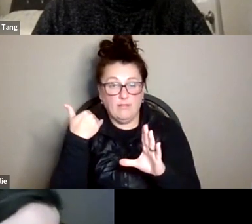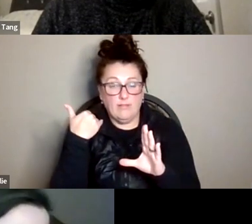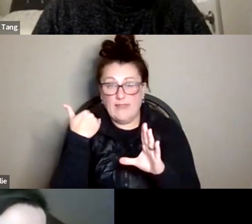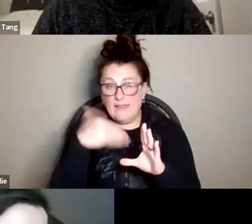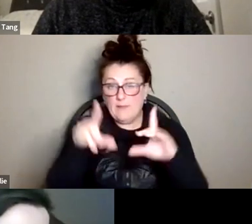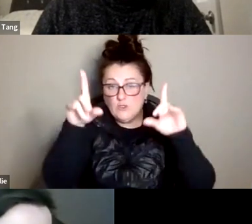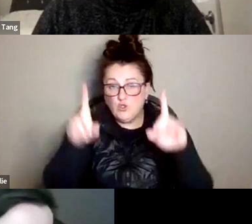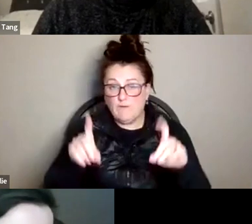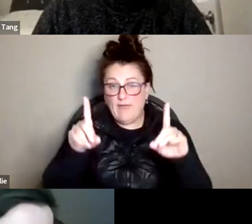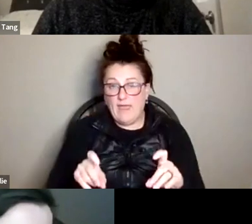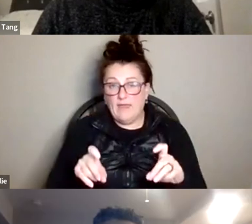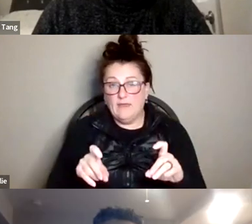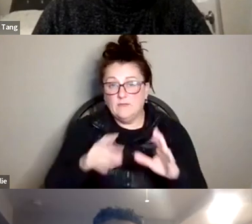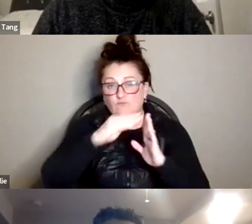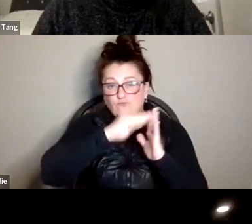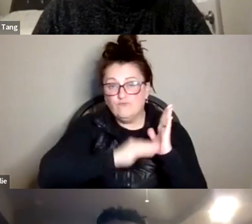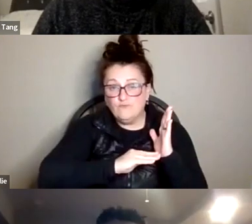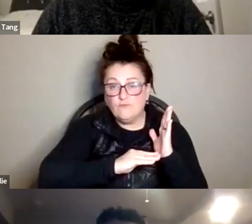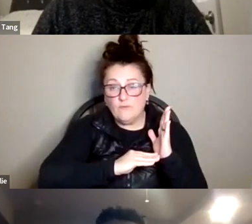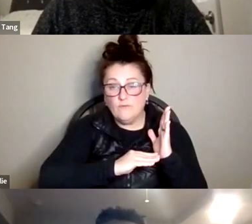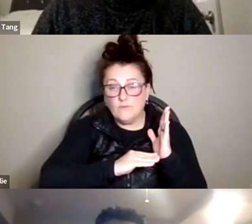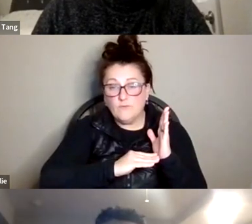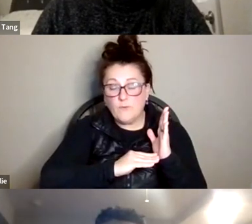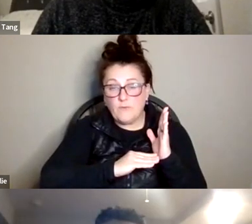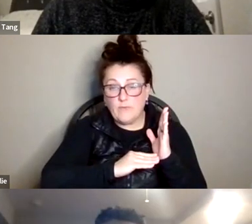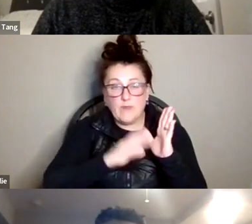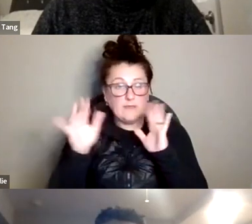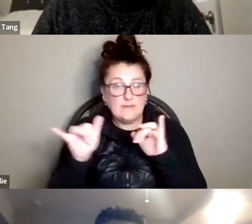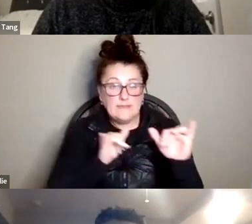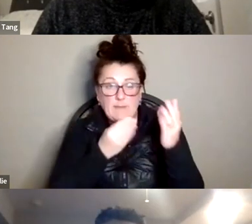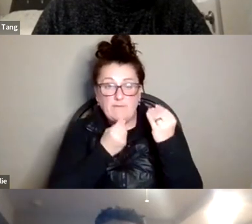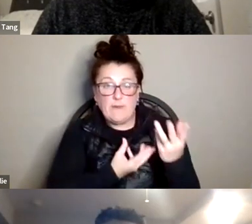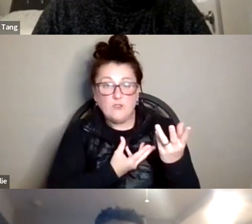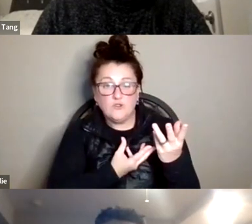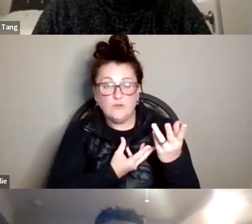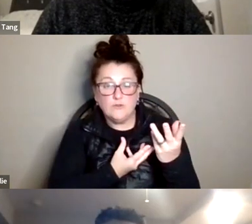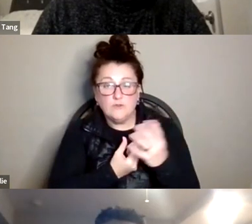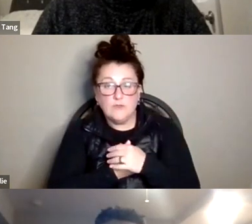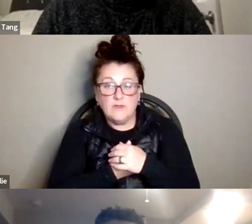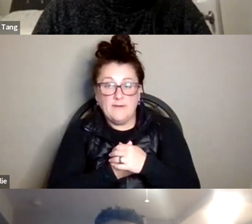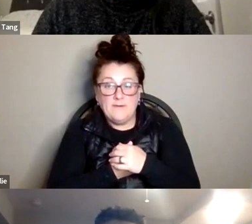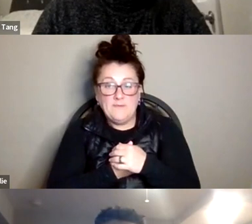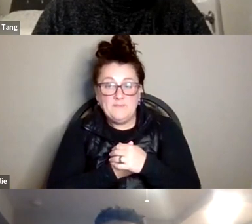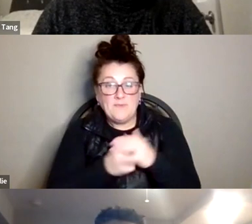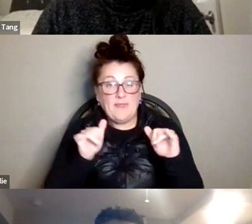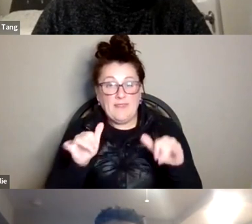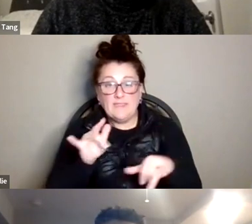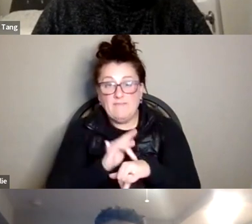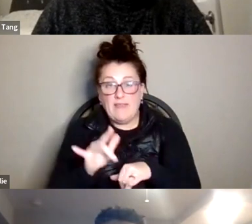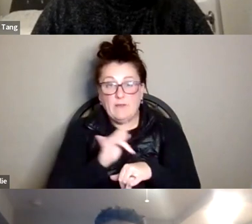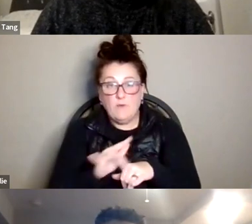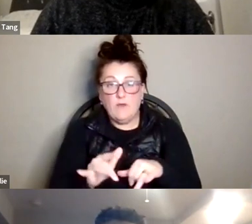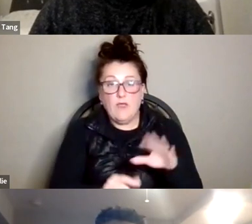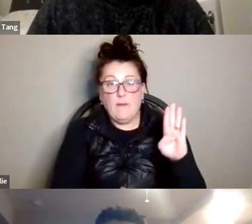survey that will elicit from you similar information. And that will be available on both